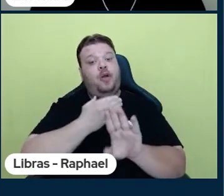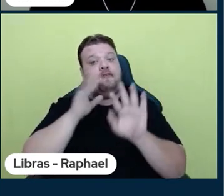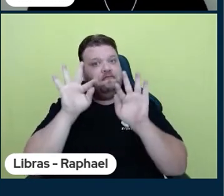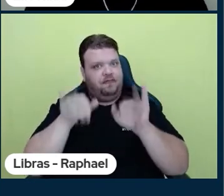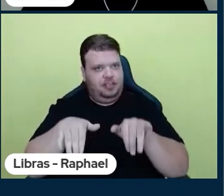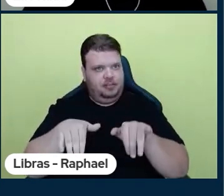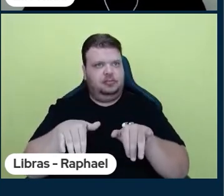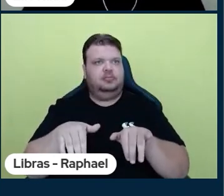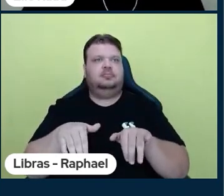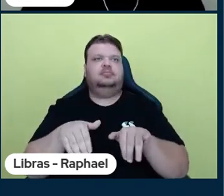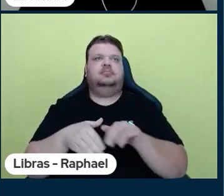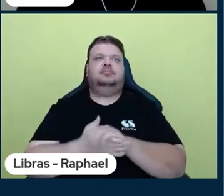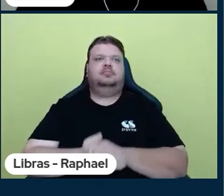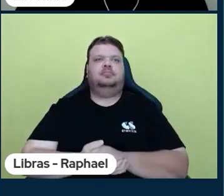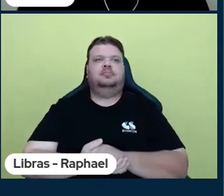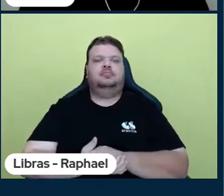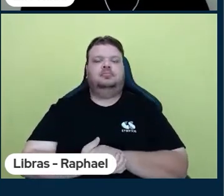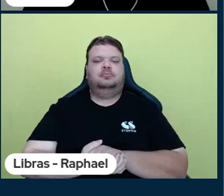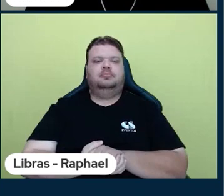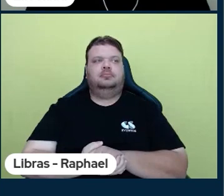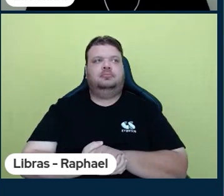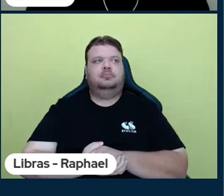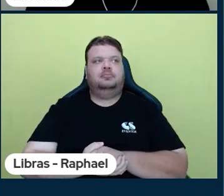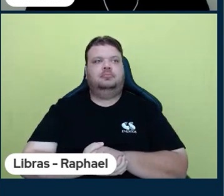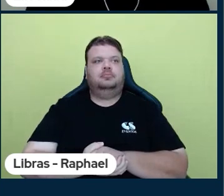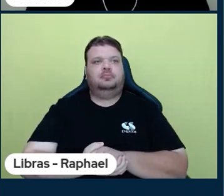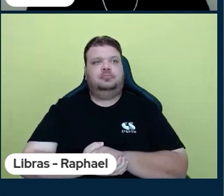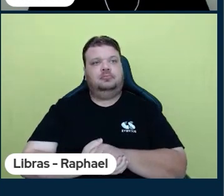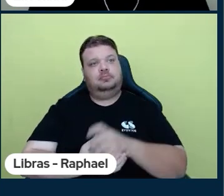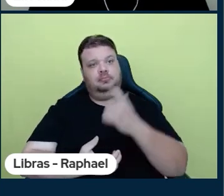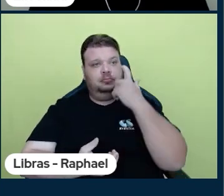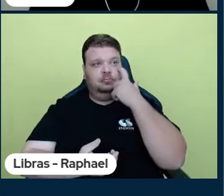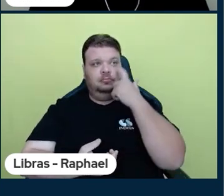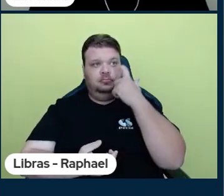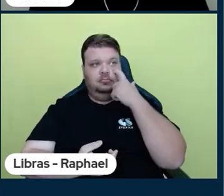today. So the first takeaway is that